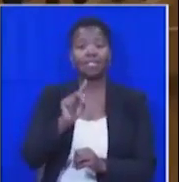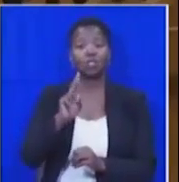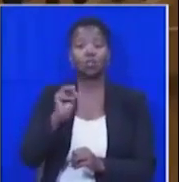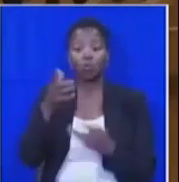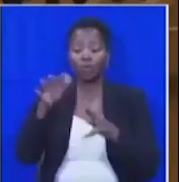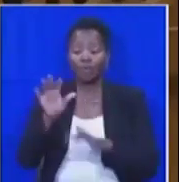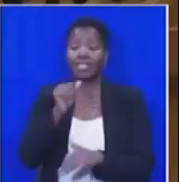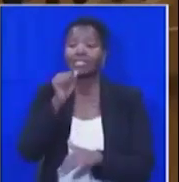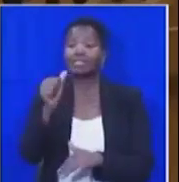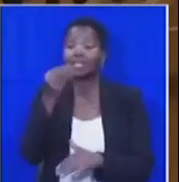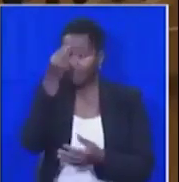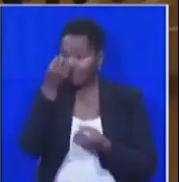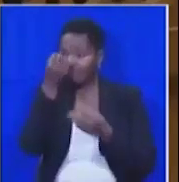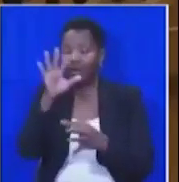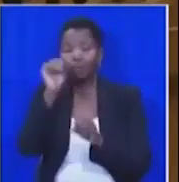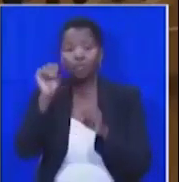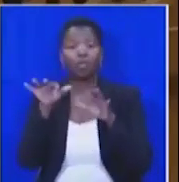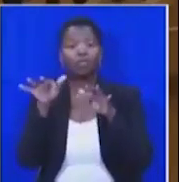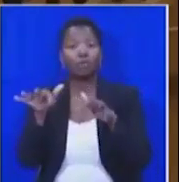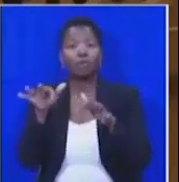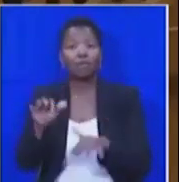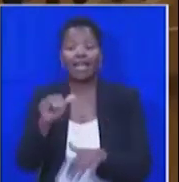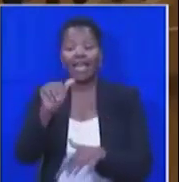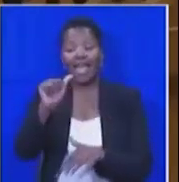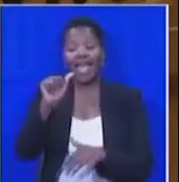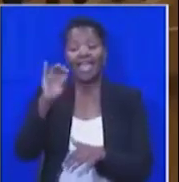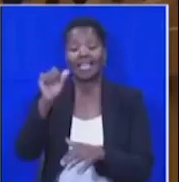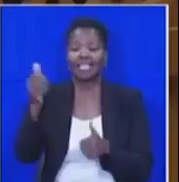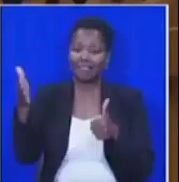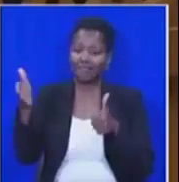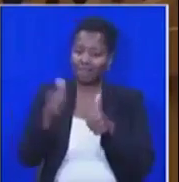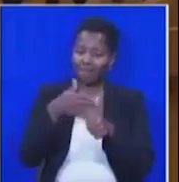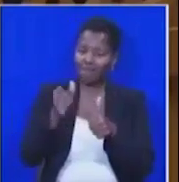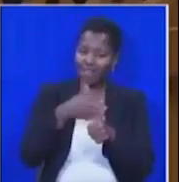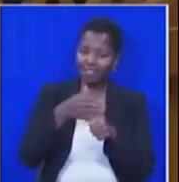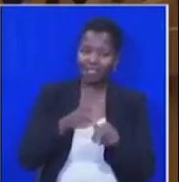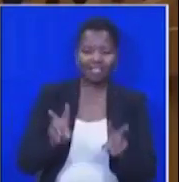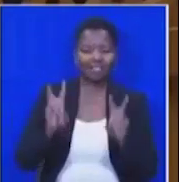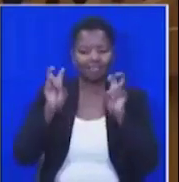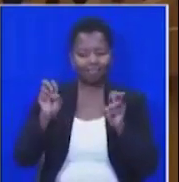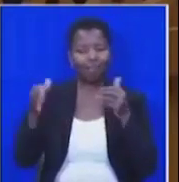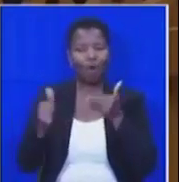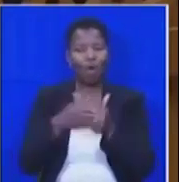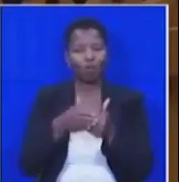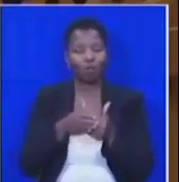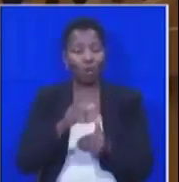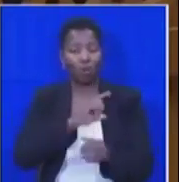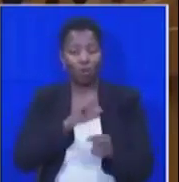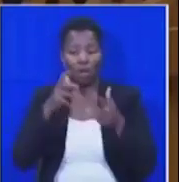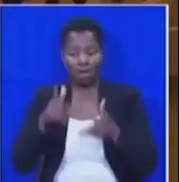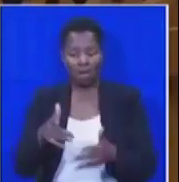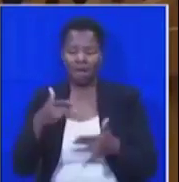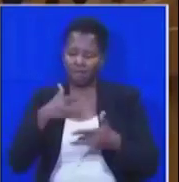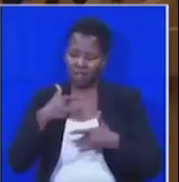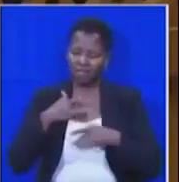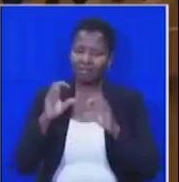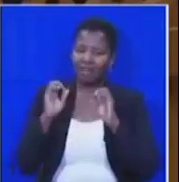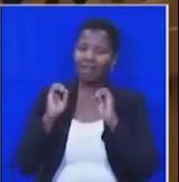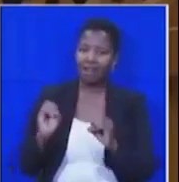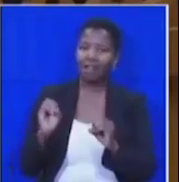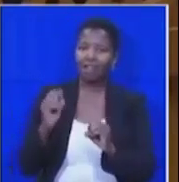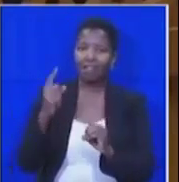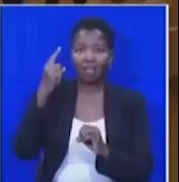told the nation, and I quote, that the ANC comes first, unquote. That's why he felt nothing to put his